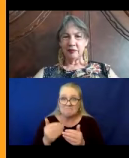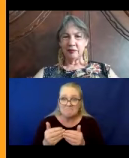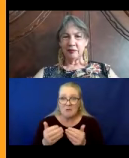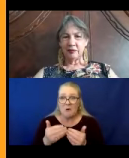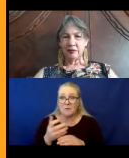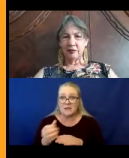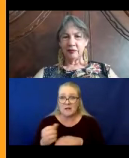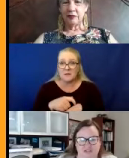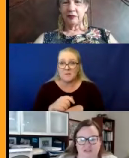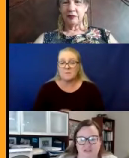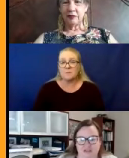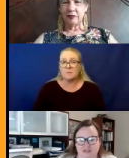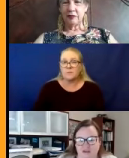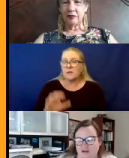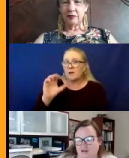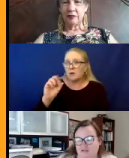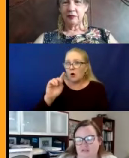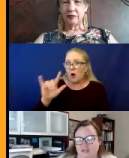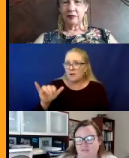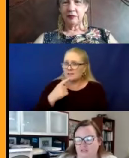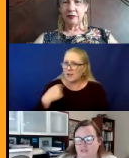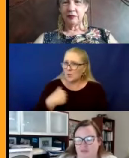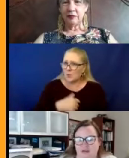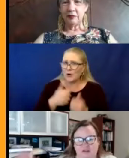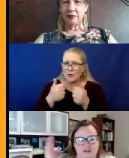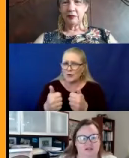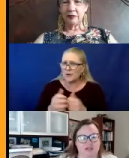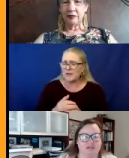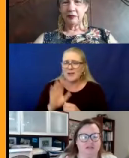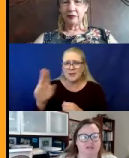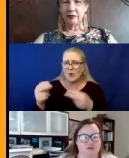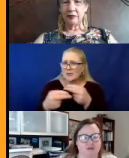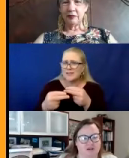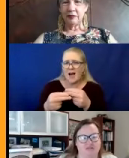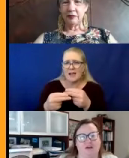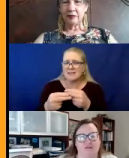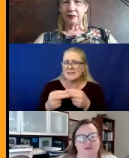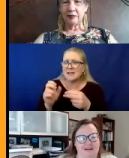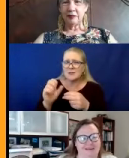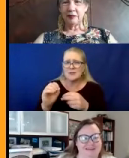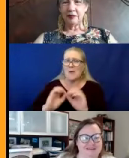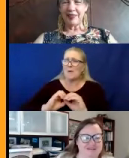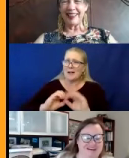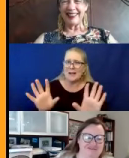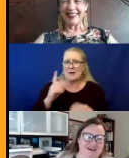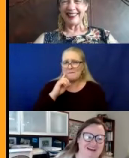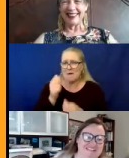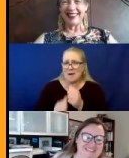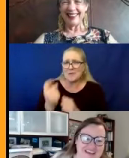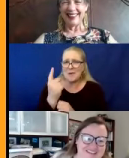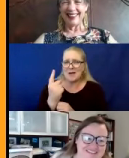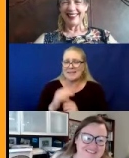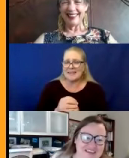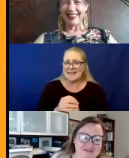We are good, actually. I think that your slides must have been just so clear for everybody that we're